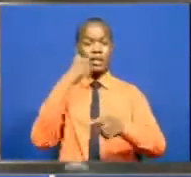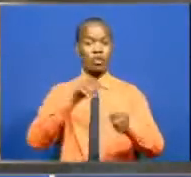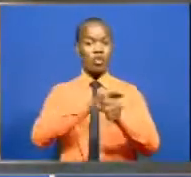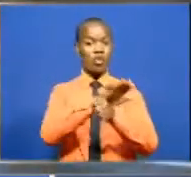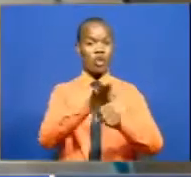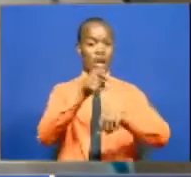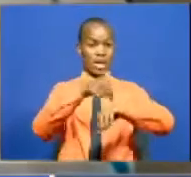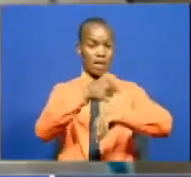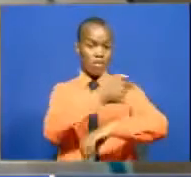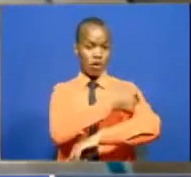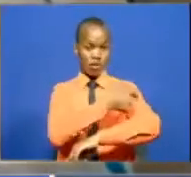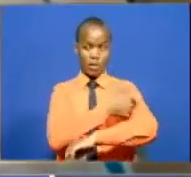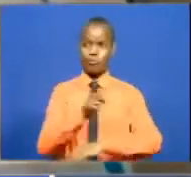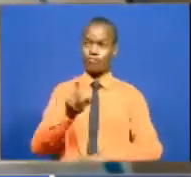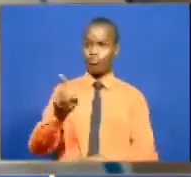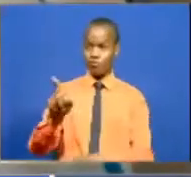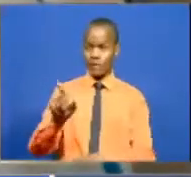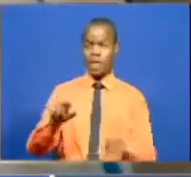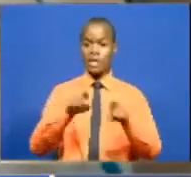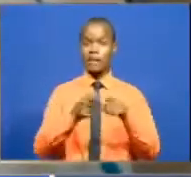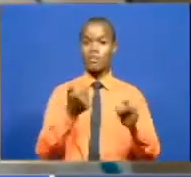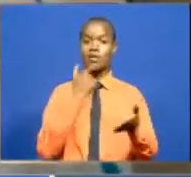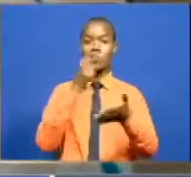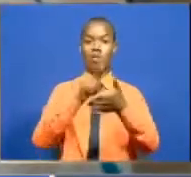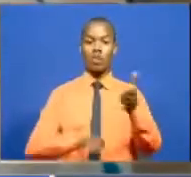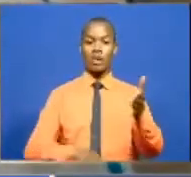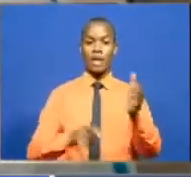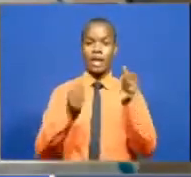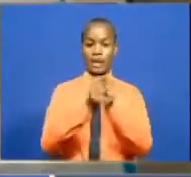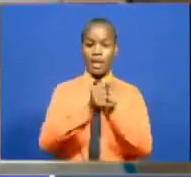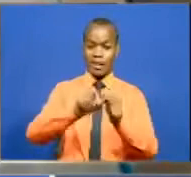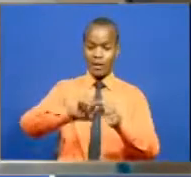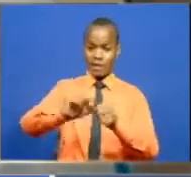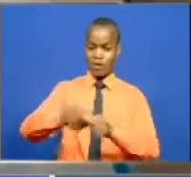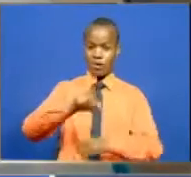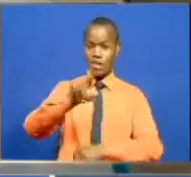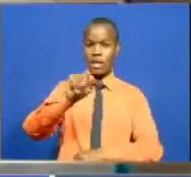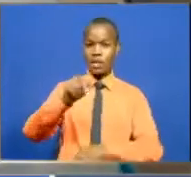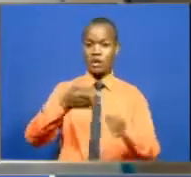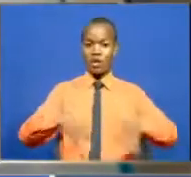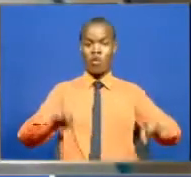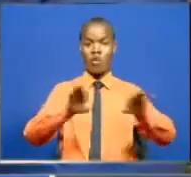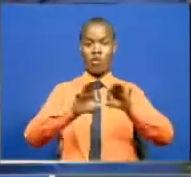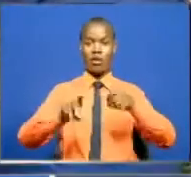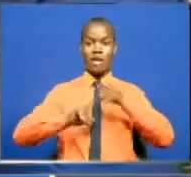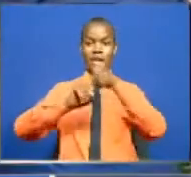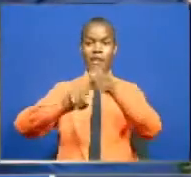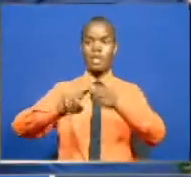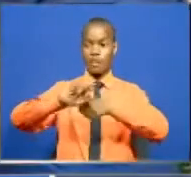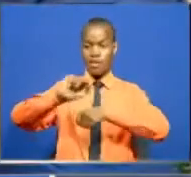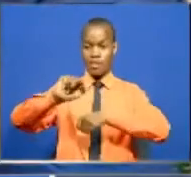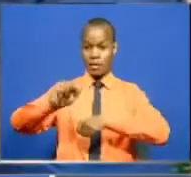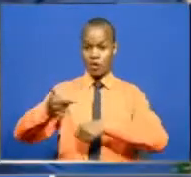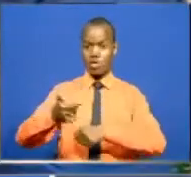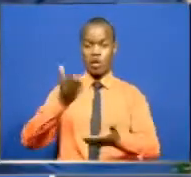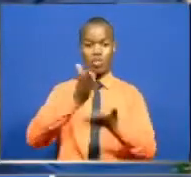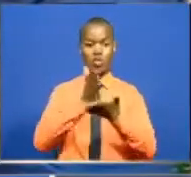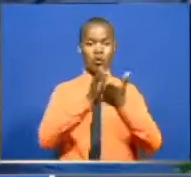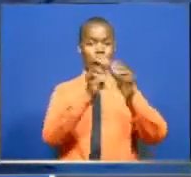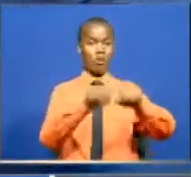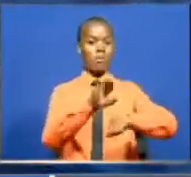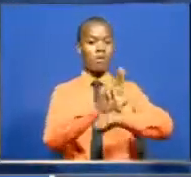at the hospital, Kandawara said the 10,000 liters of oxygen worth 600,000 shillings is consumed in about